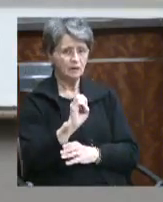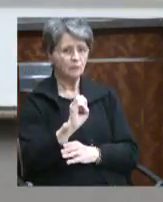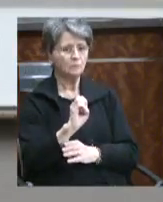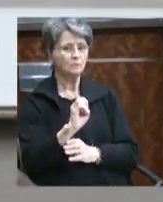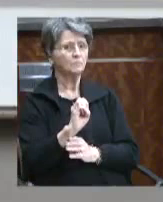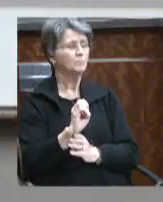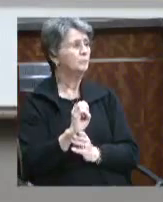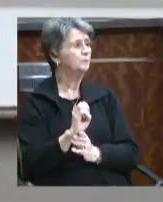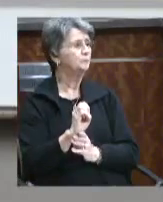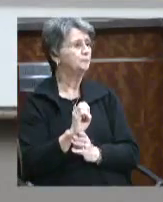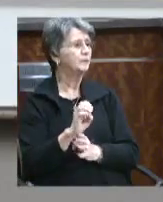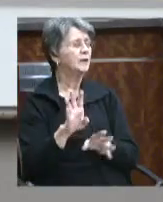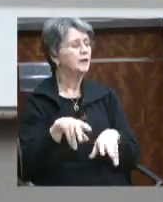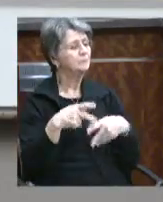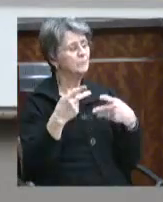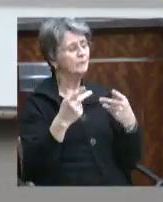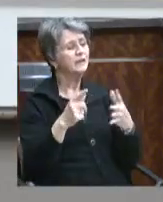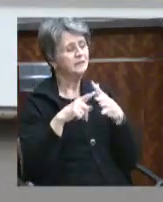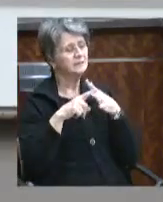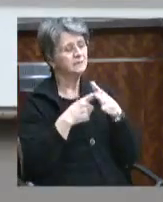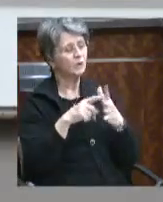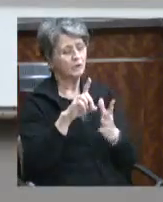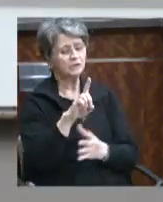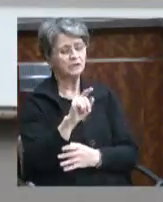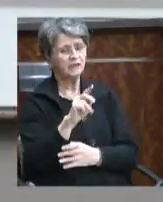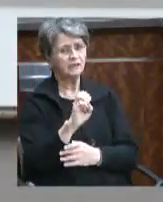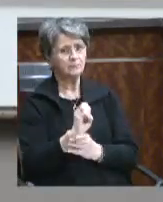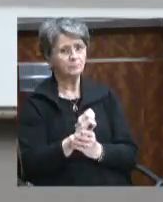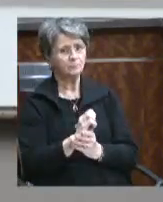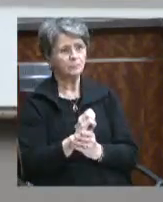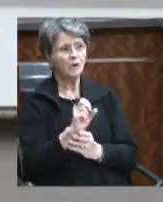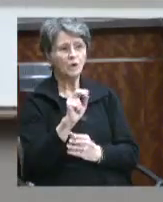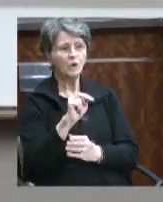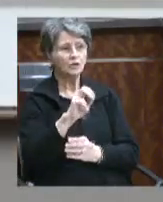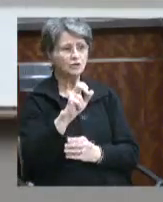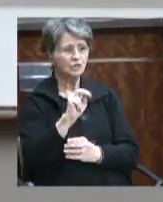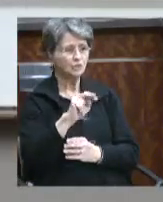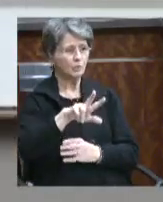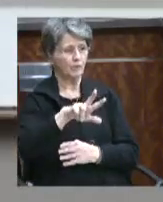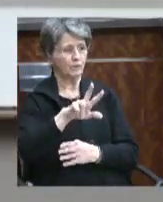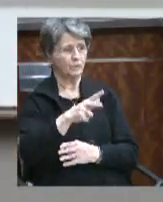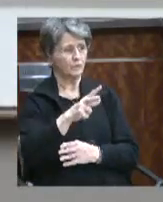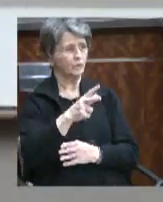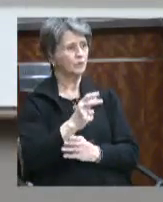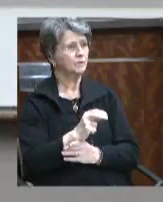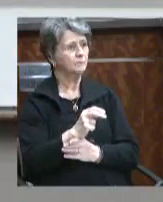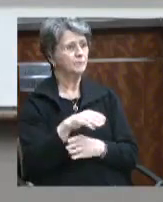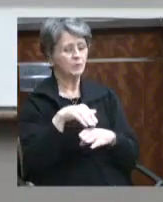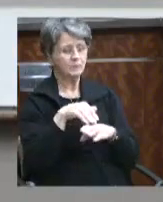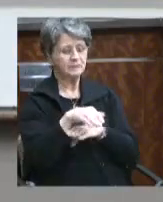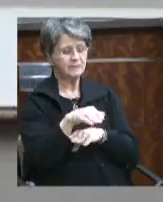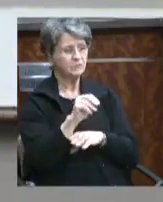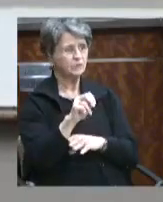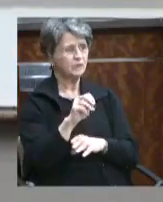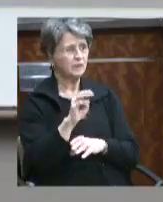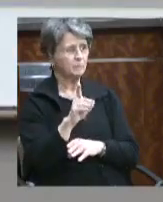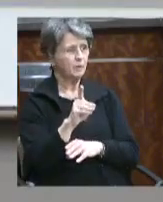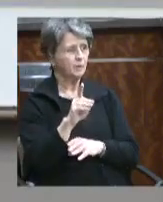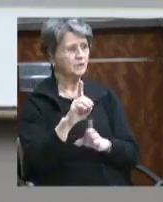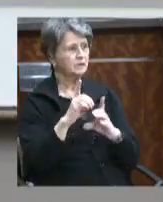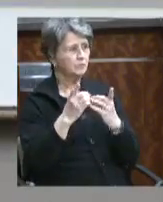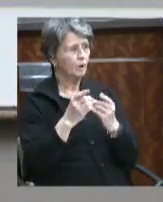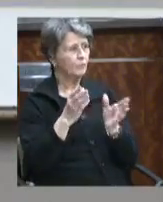Park, and providing an effective date. On January the 3rd, the proposed ordinance was sent to the Maryland Department of Planning